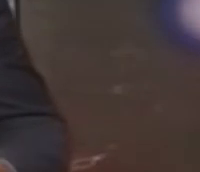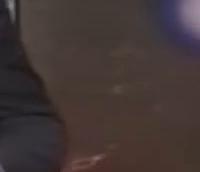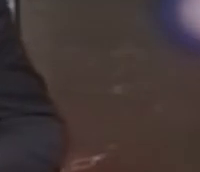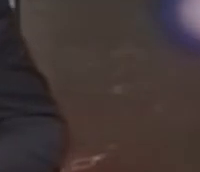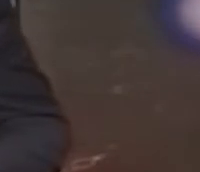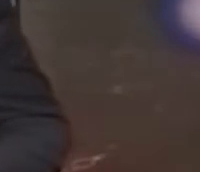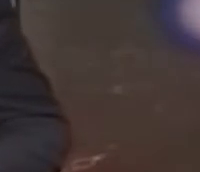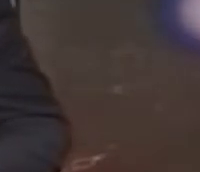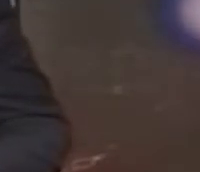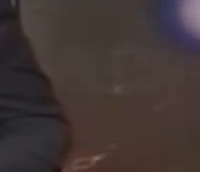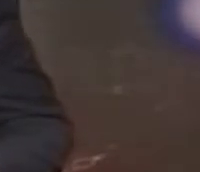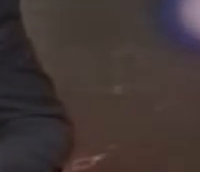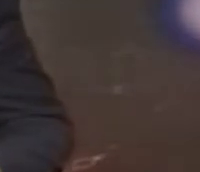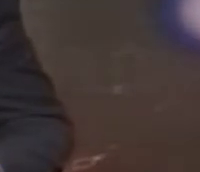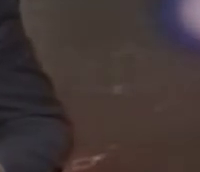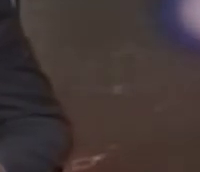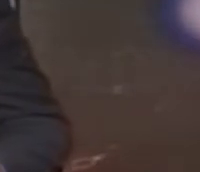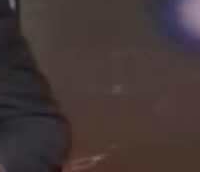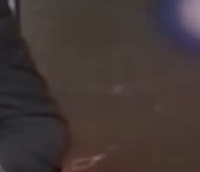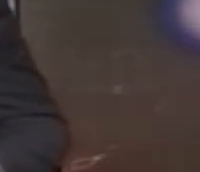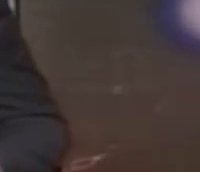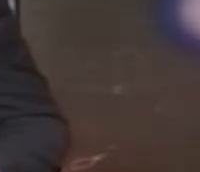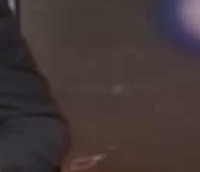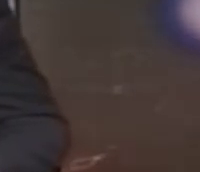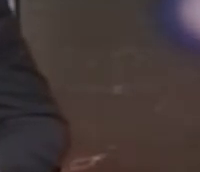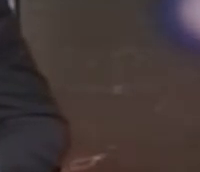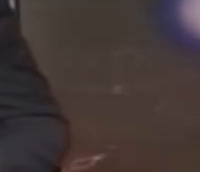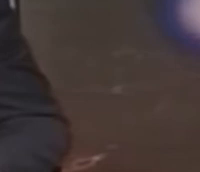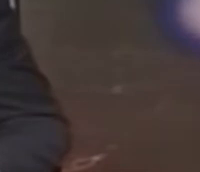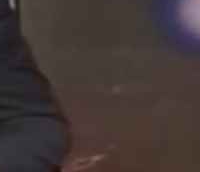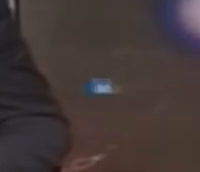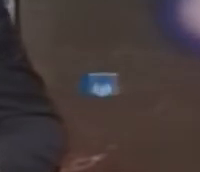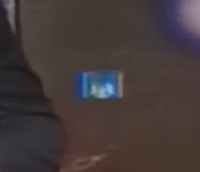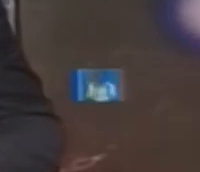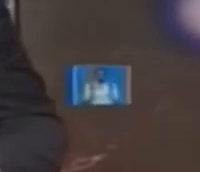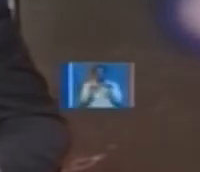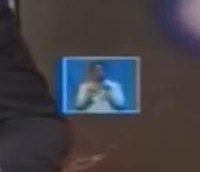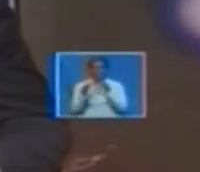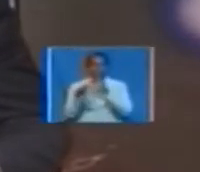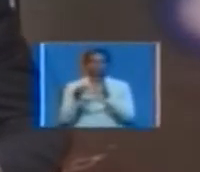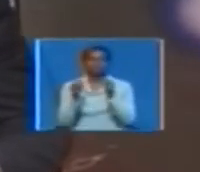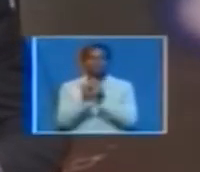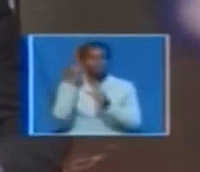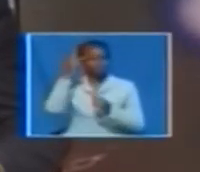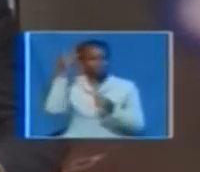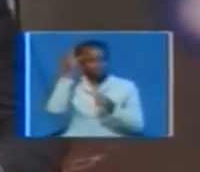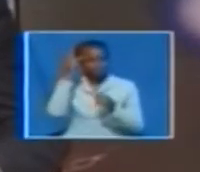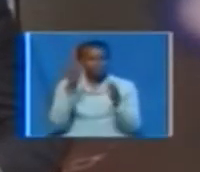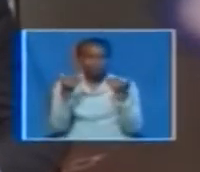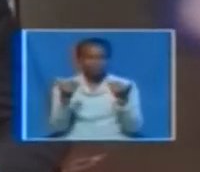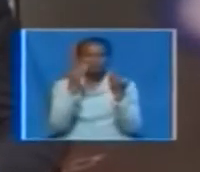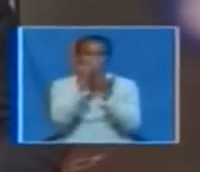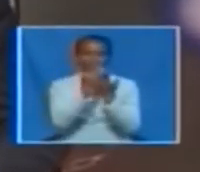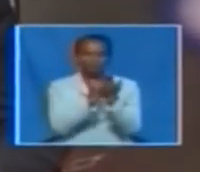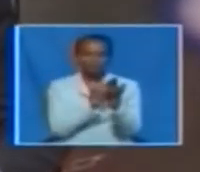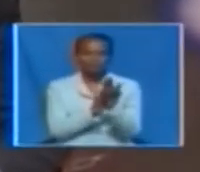With elections fast approaching, talk of electoral alliances is top on the political agenda. The most wanted or